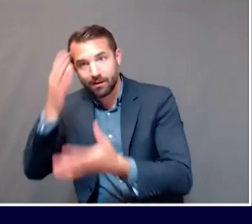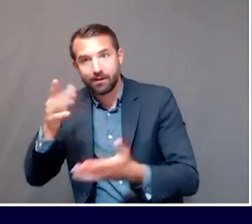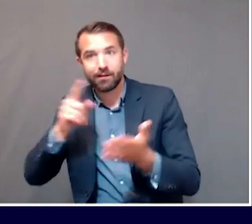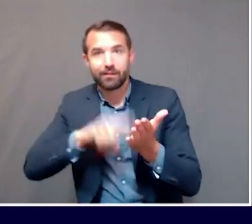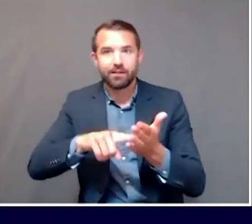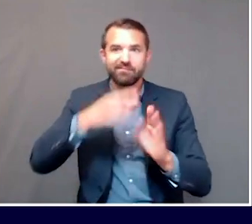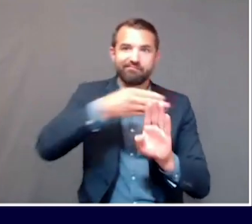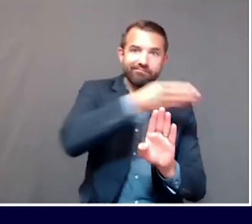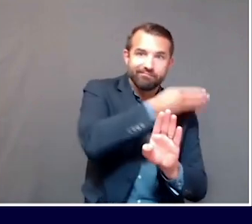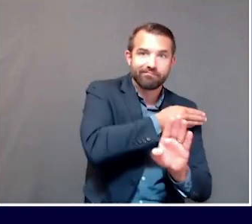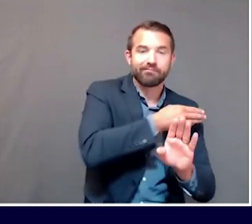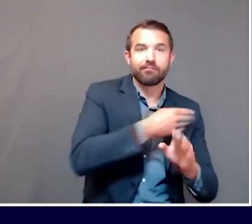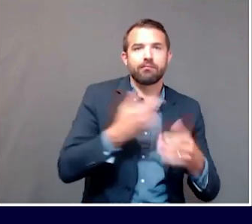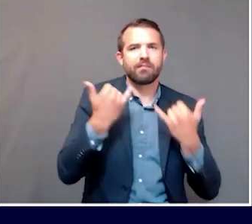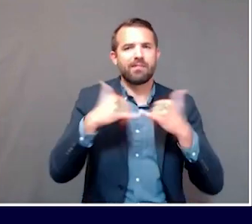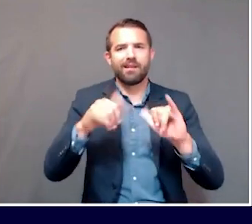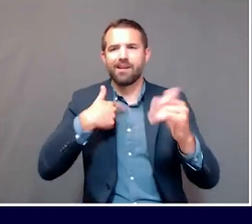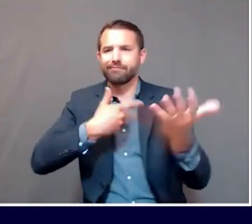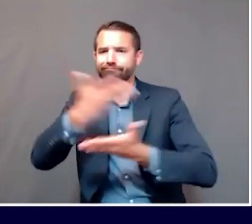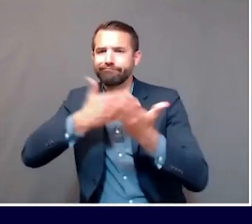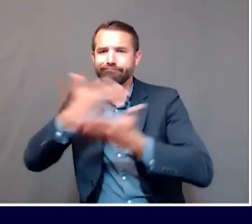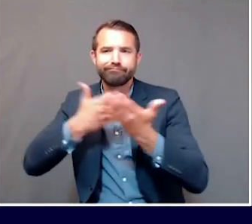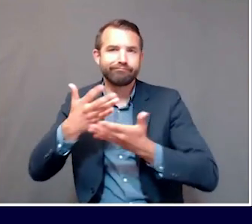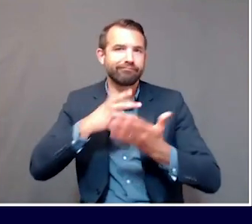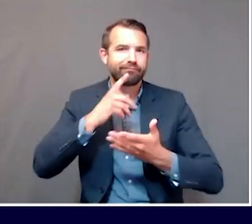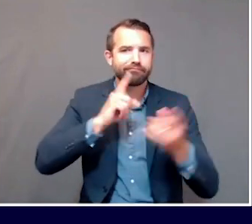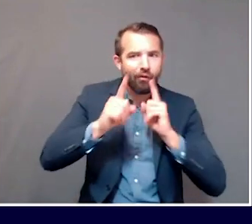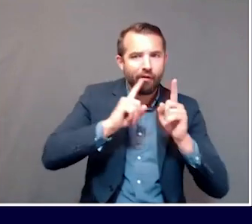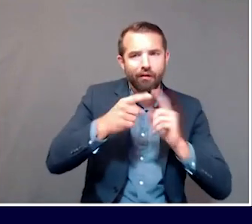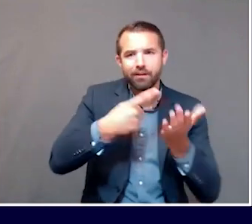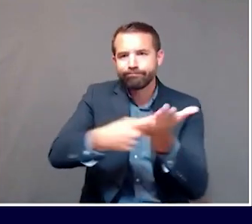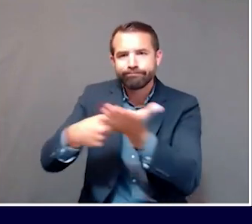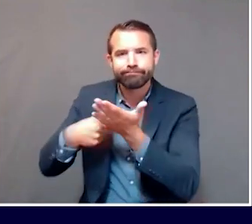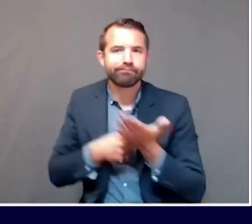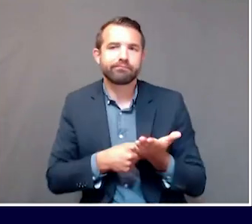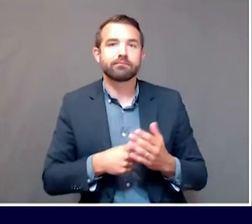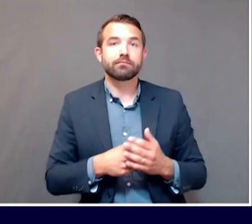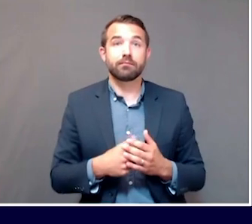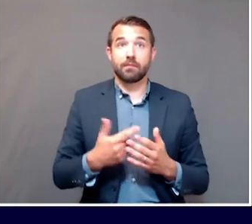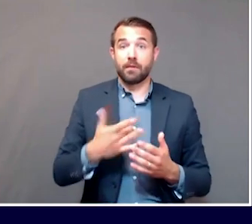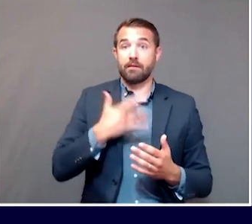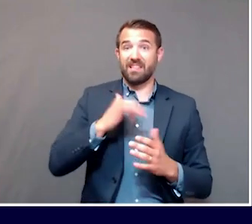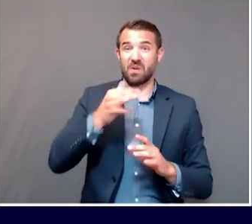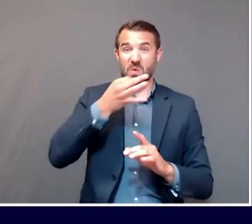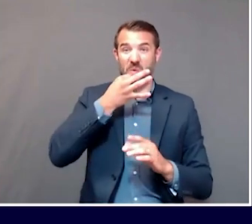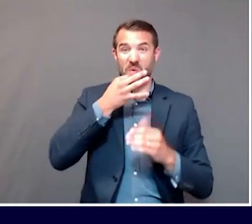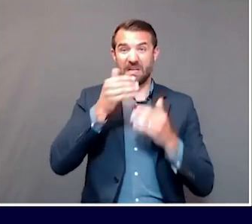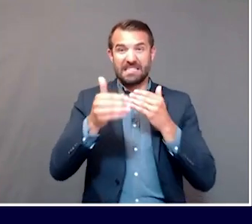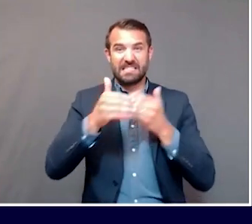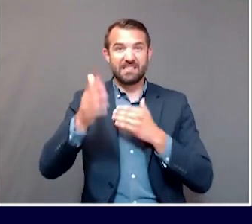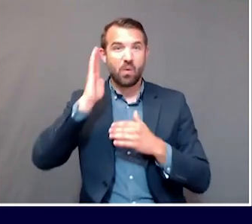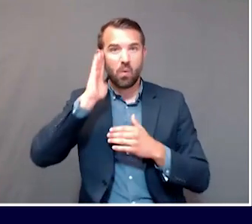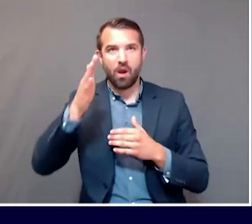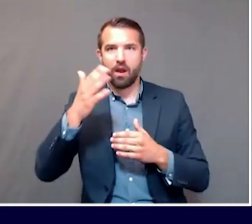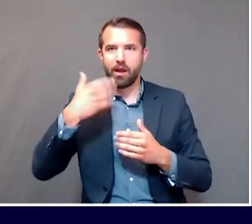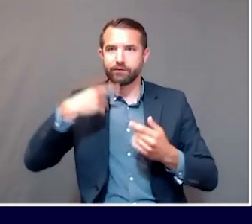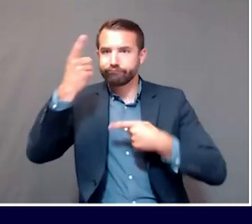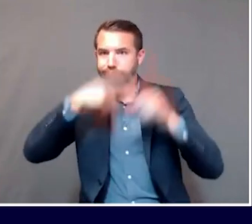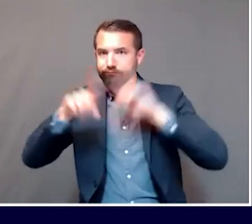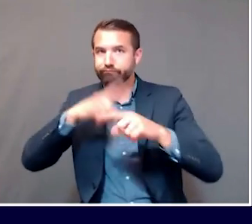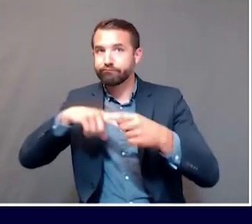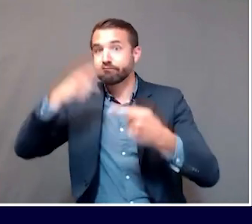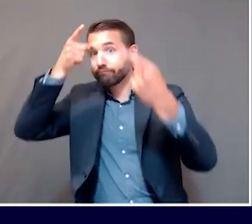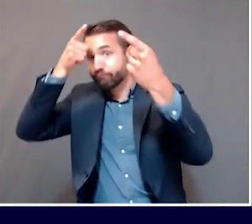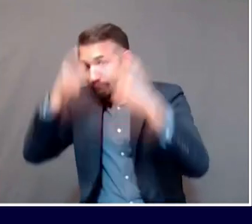I'm very optimistic that very soon we will be able to shake hands on a way to work together at the state and local level to help keep